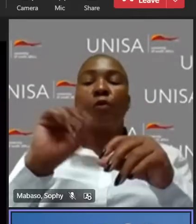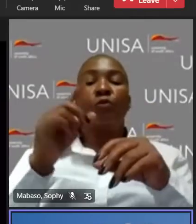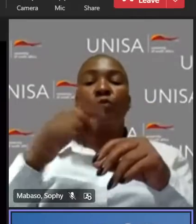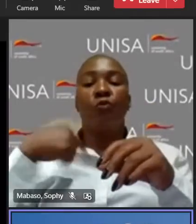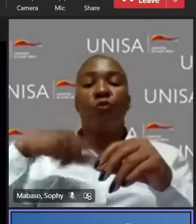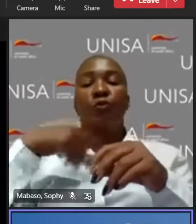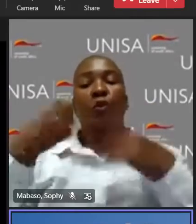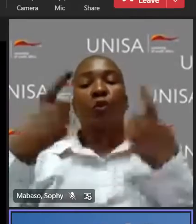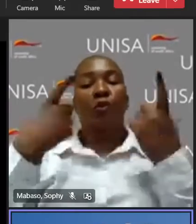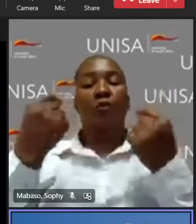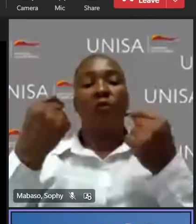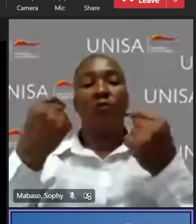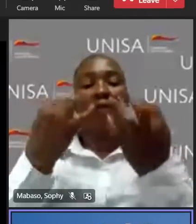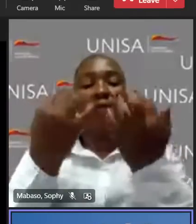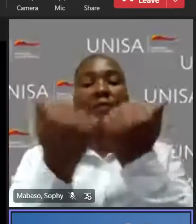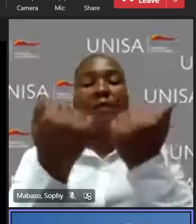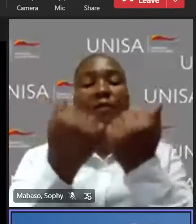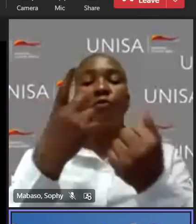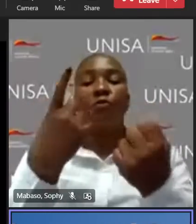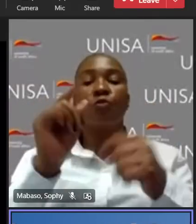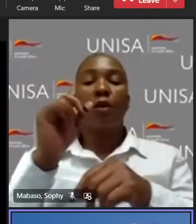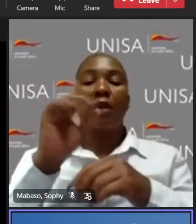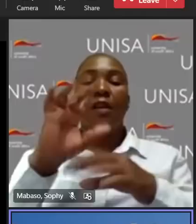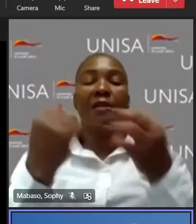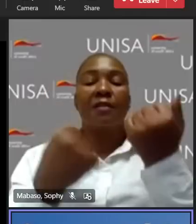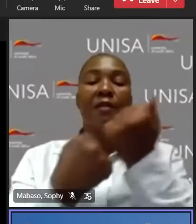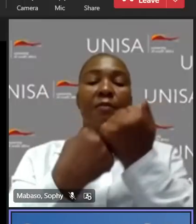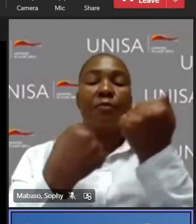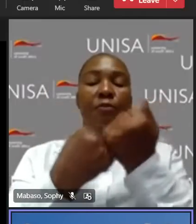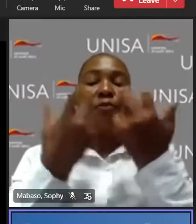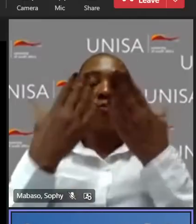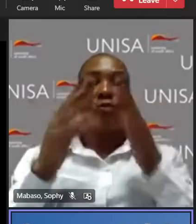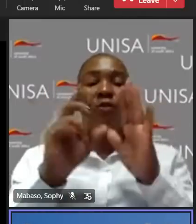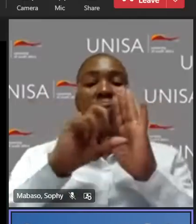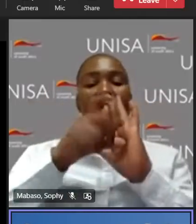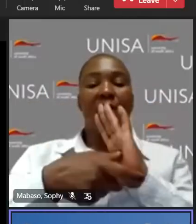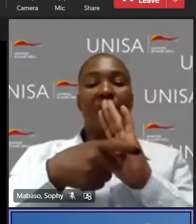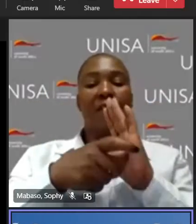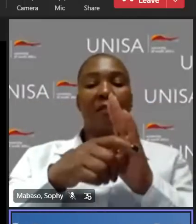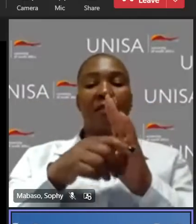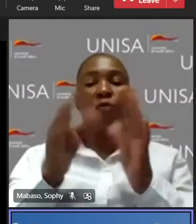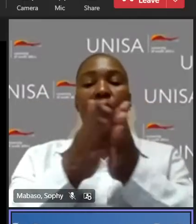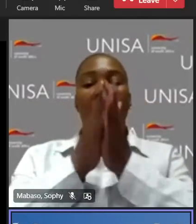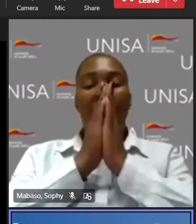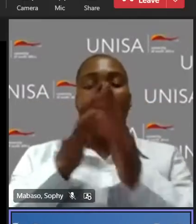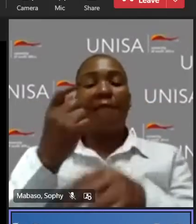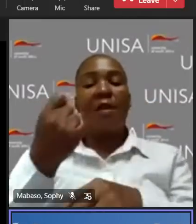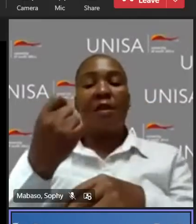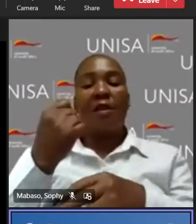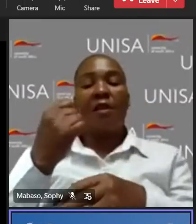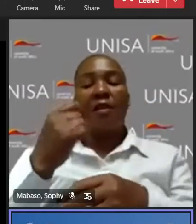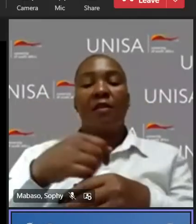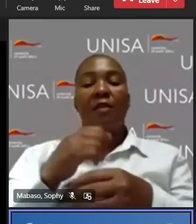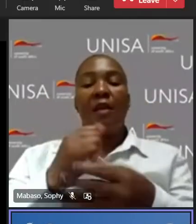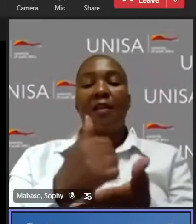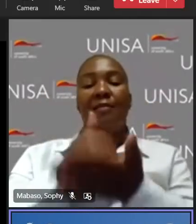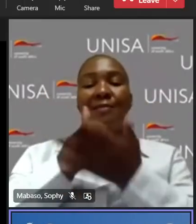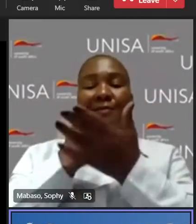the bursary does, it supports students with disabilities who require financial assistance.